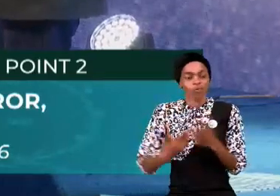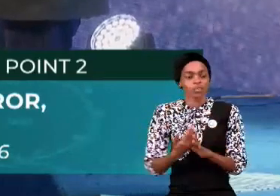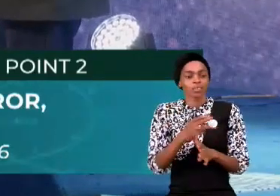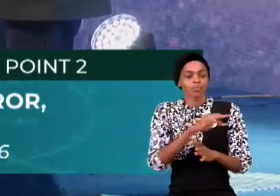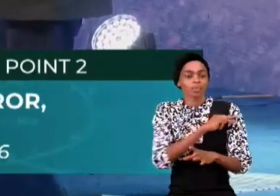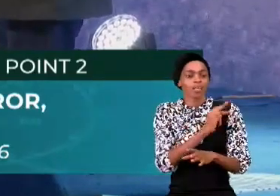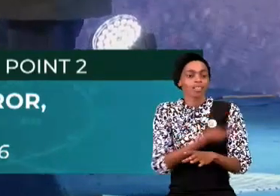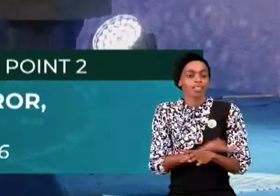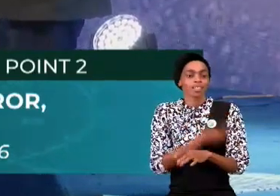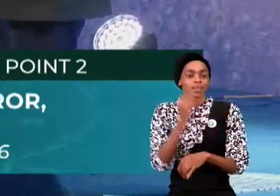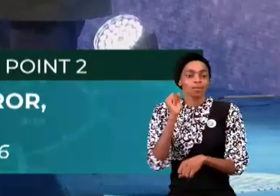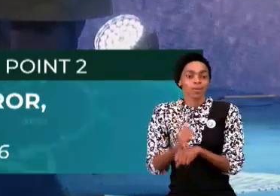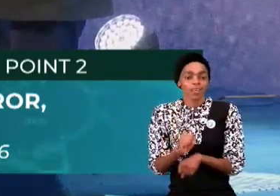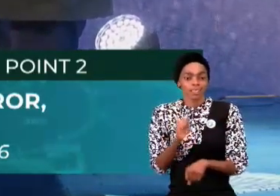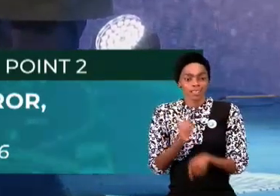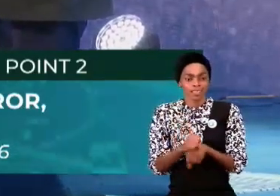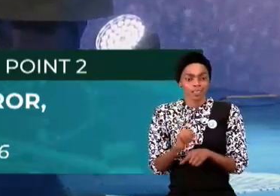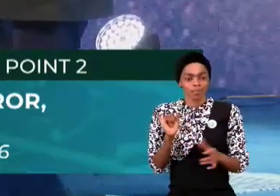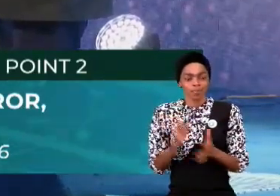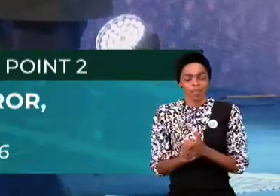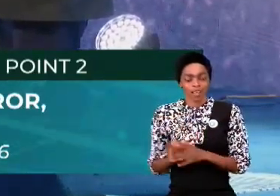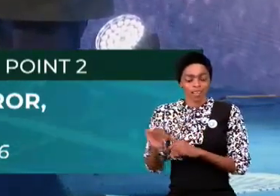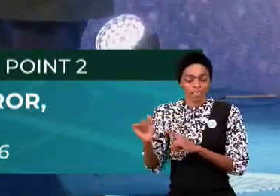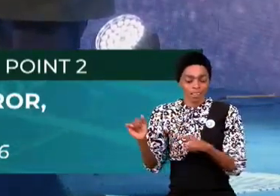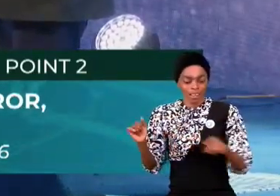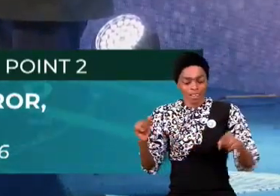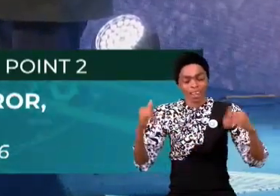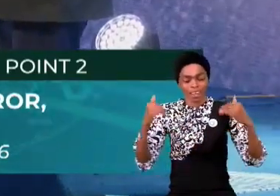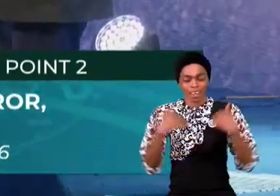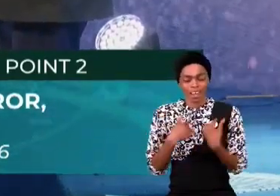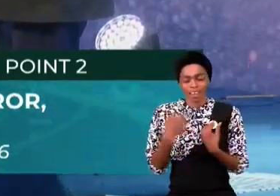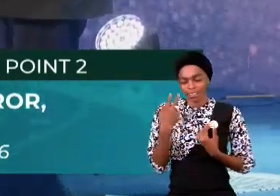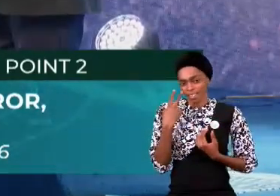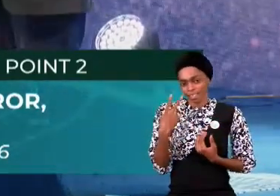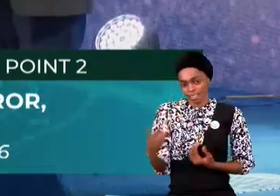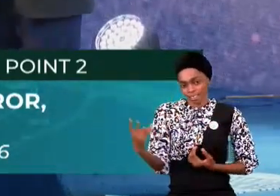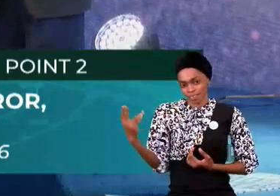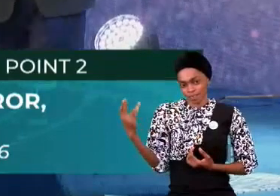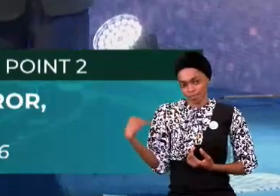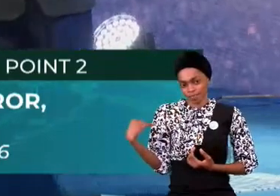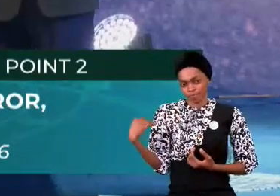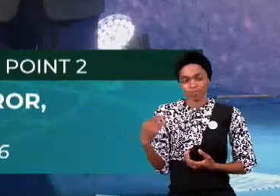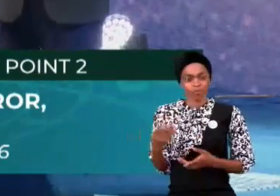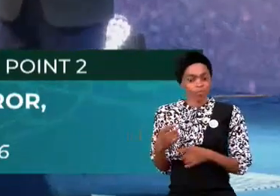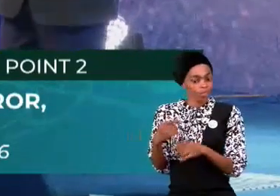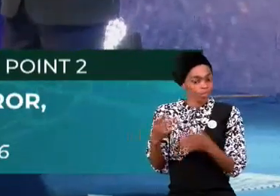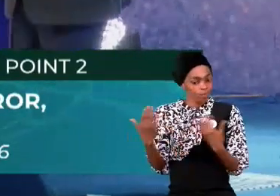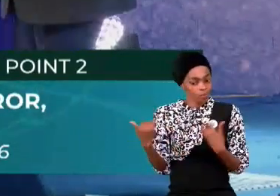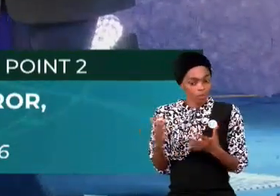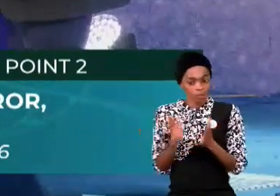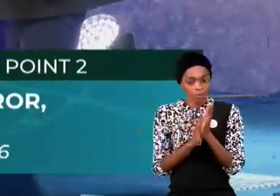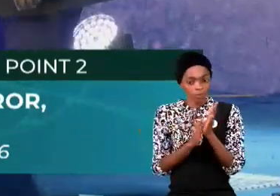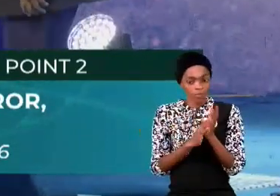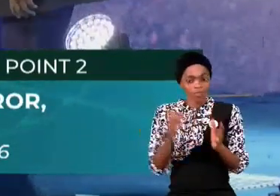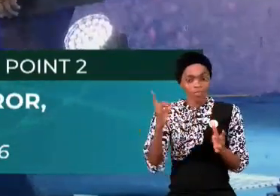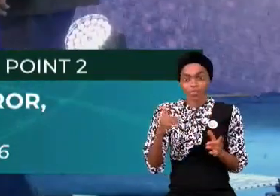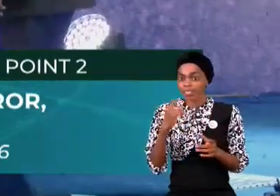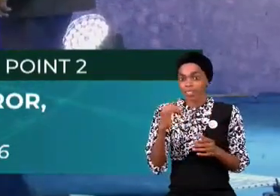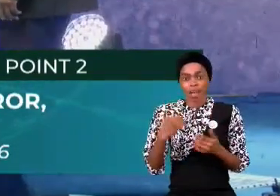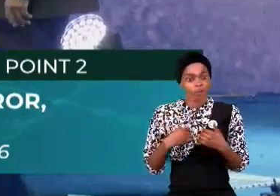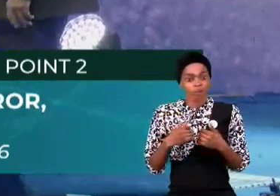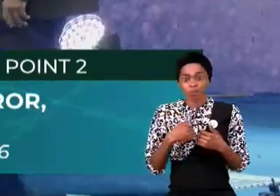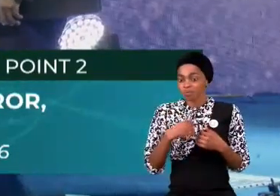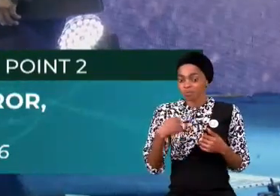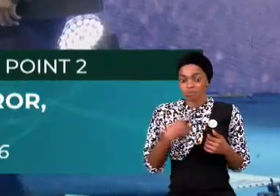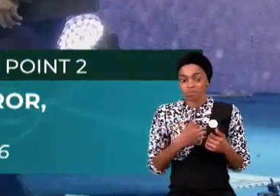They said, we never saw anything like this before. And none of the prophets of the Old Testament ever